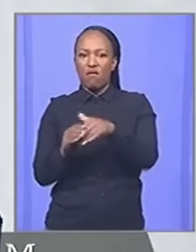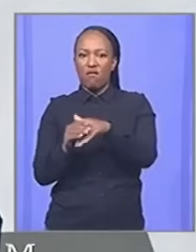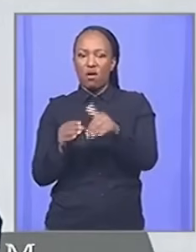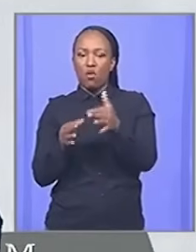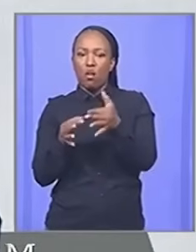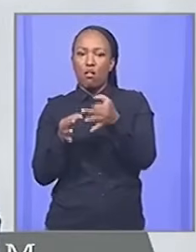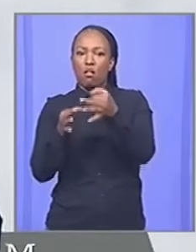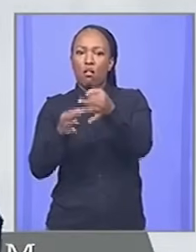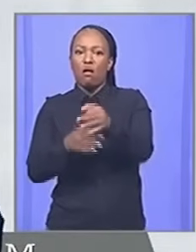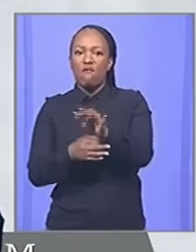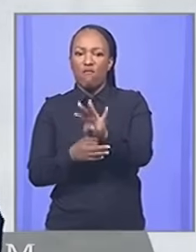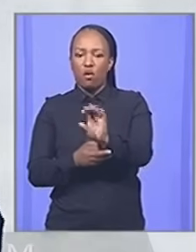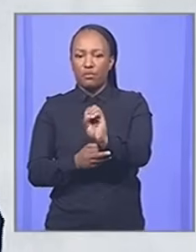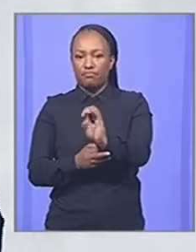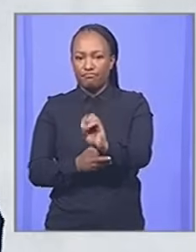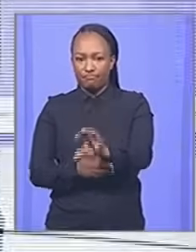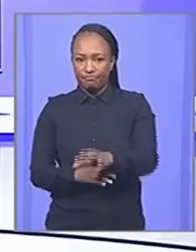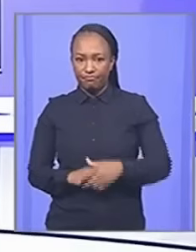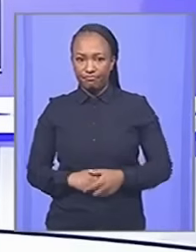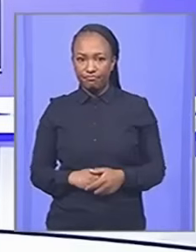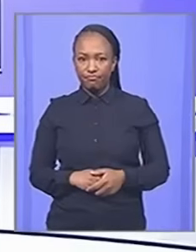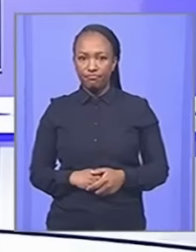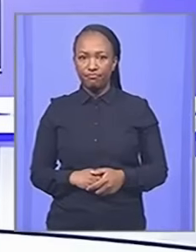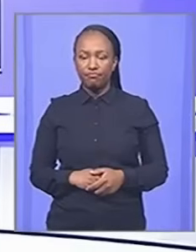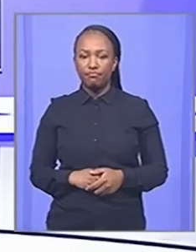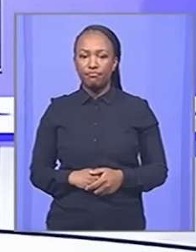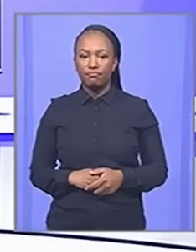4 Setemere.